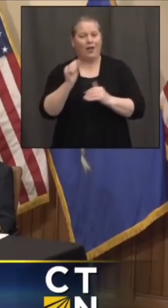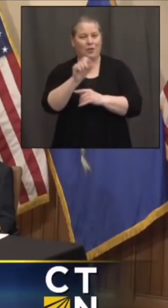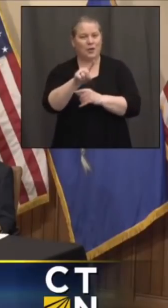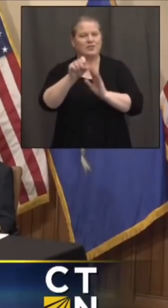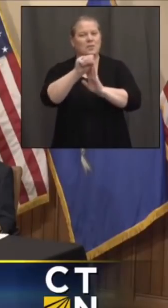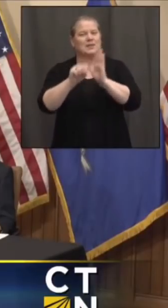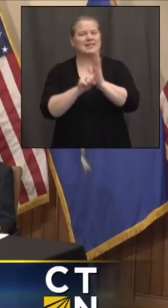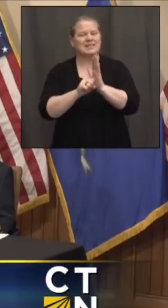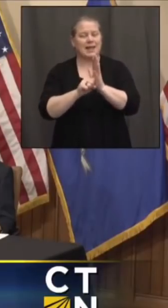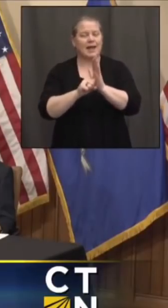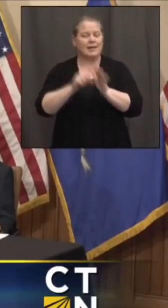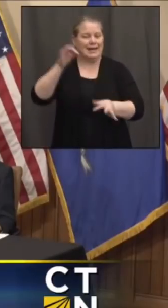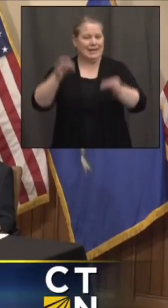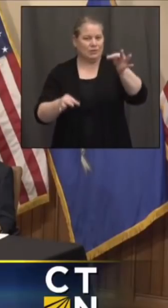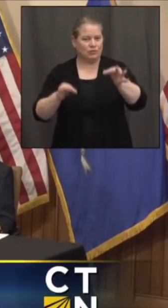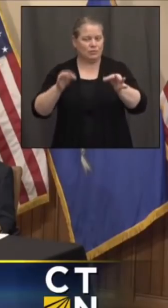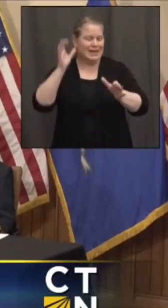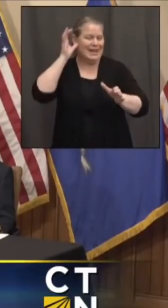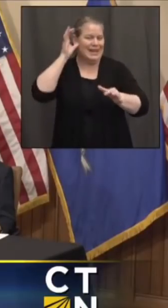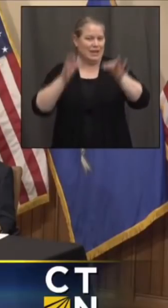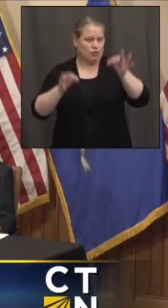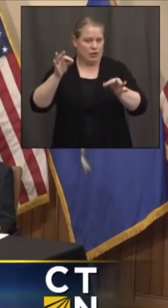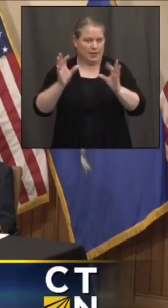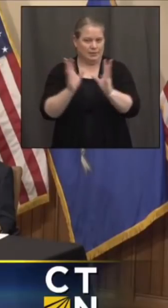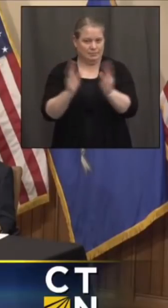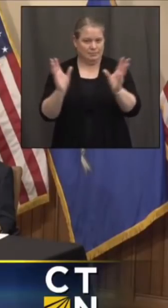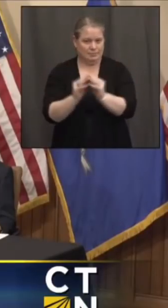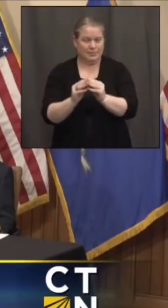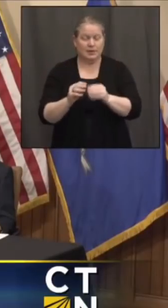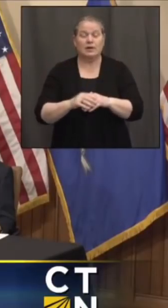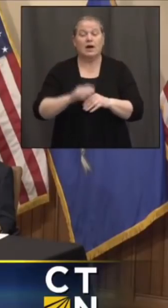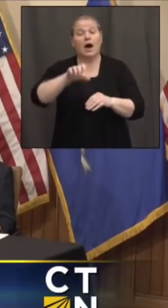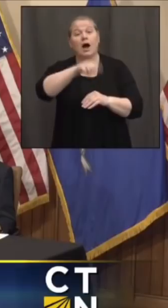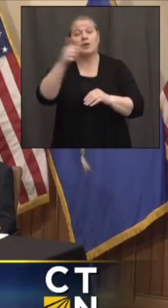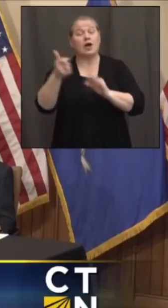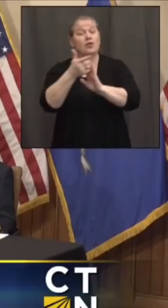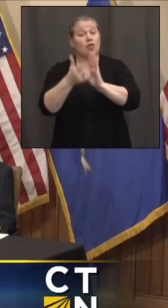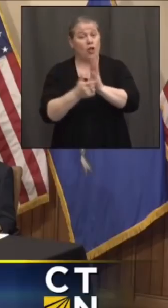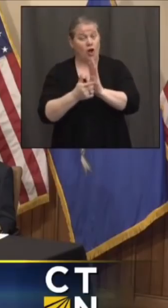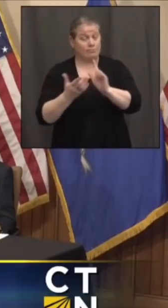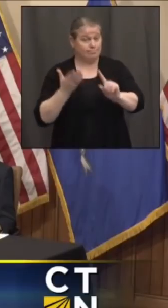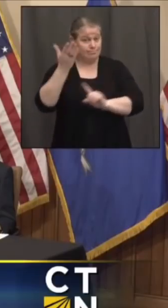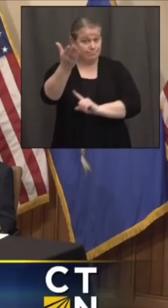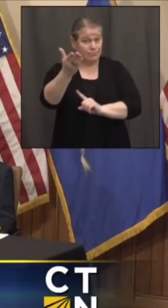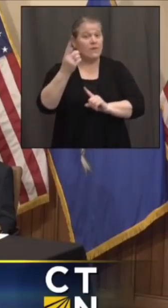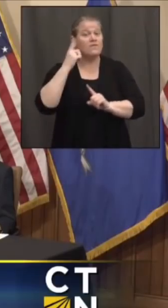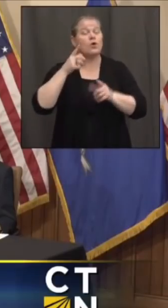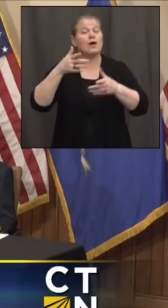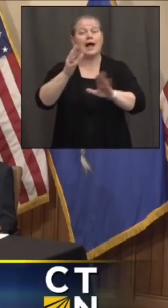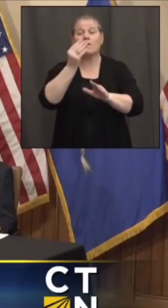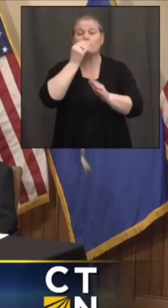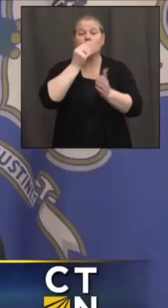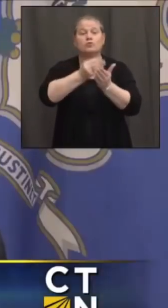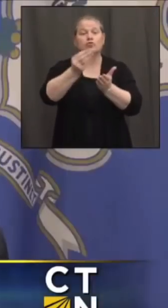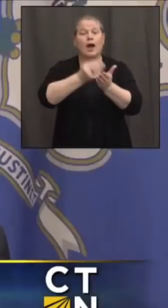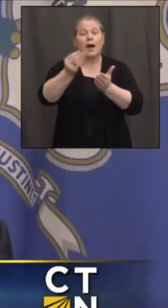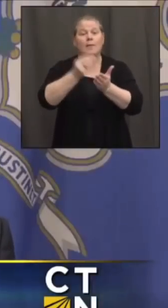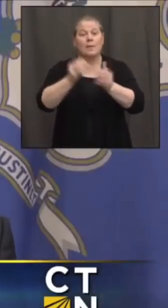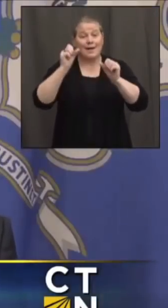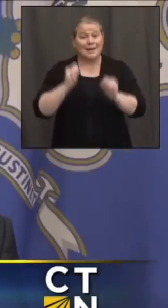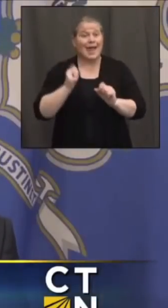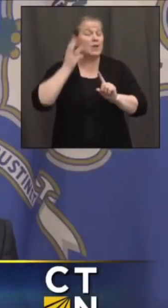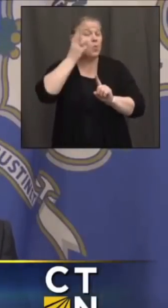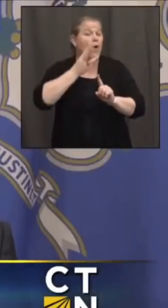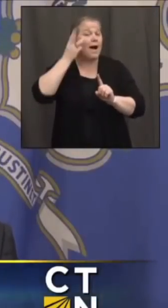allow grocery stores to sell wine. Very controversial with the package stores. What's your take on that? I jumped out